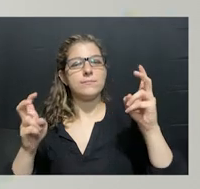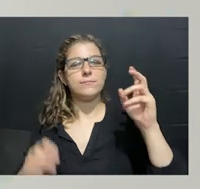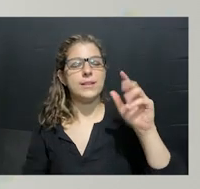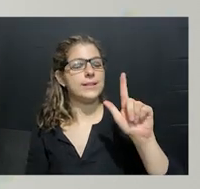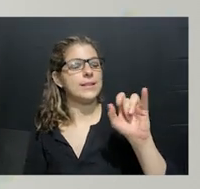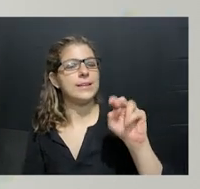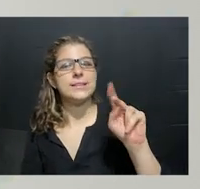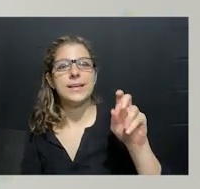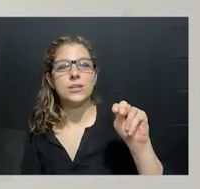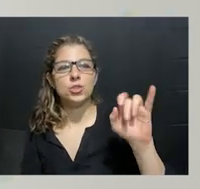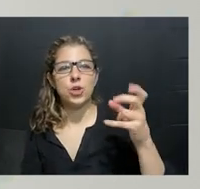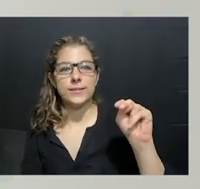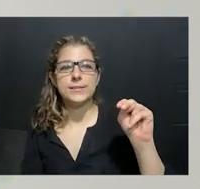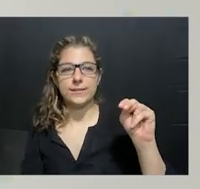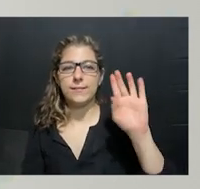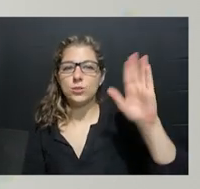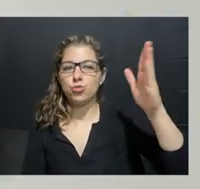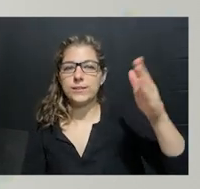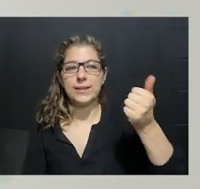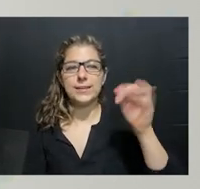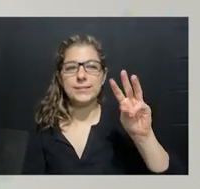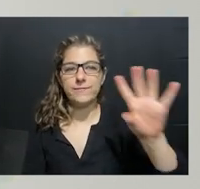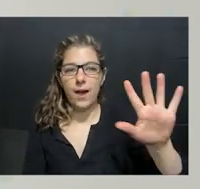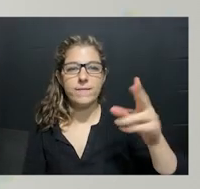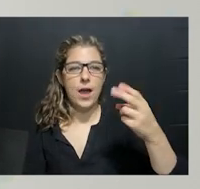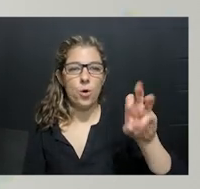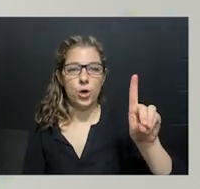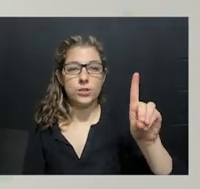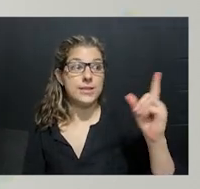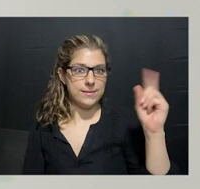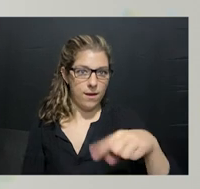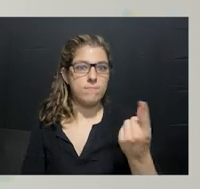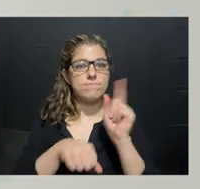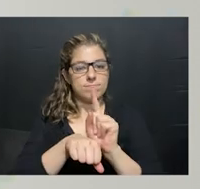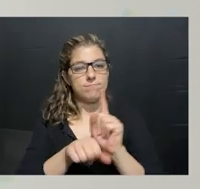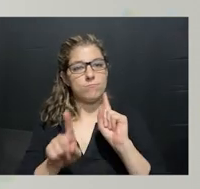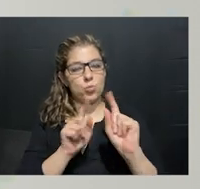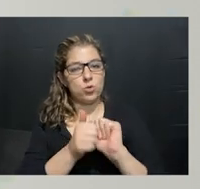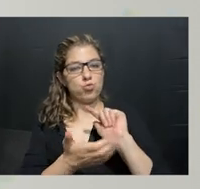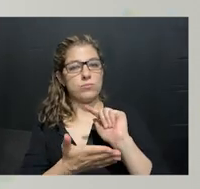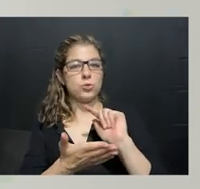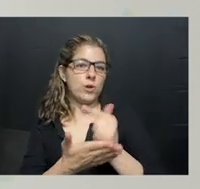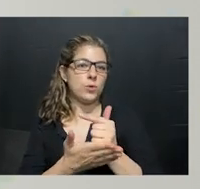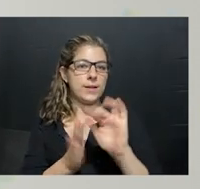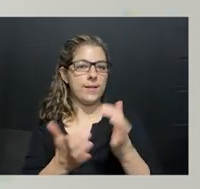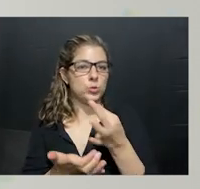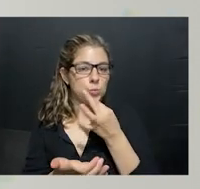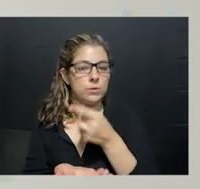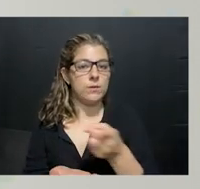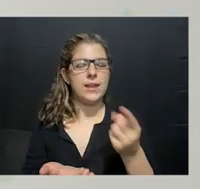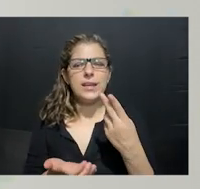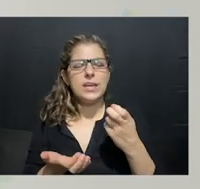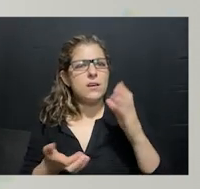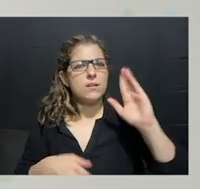at Howard in 1965 when he came, had a conversation with the graduating class there, and delivered a